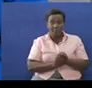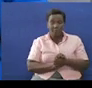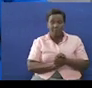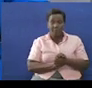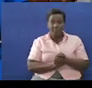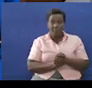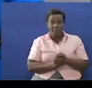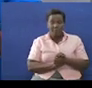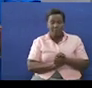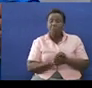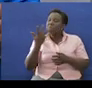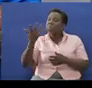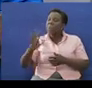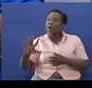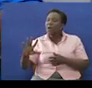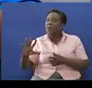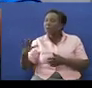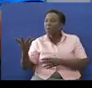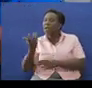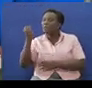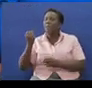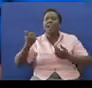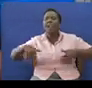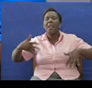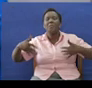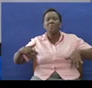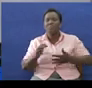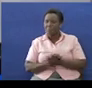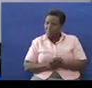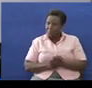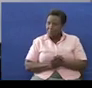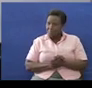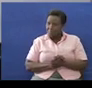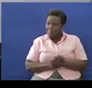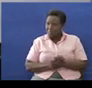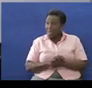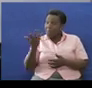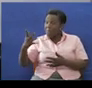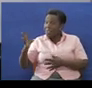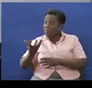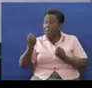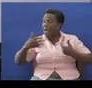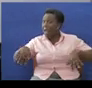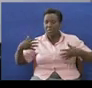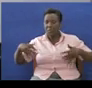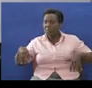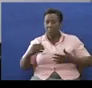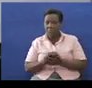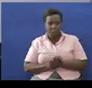water. Another problem which is coupled with that is also poor water flow.